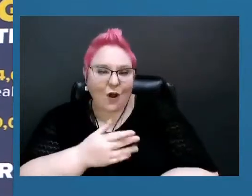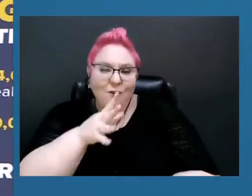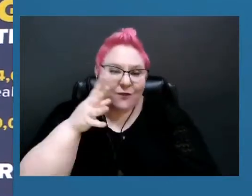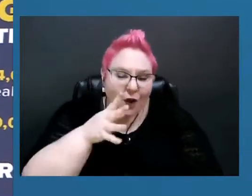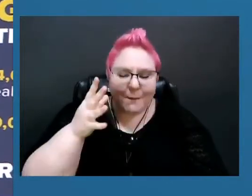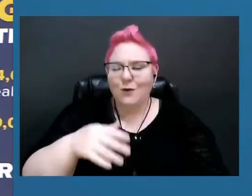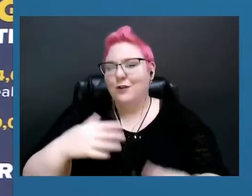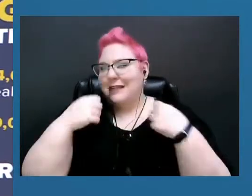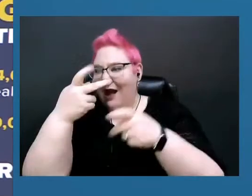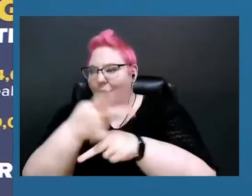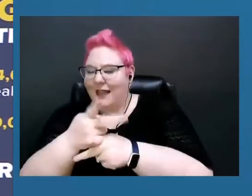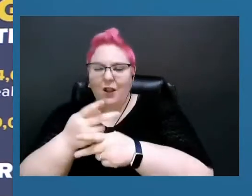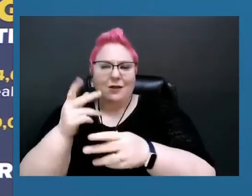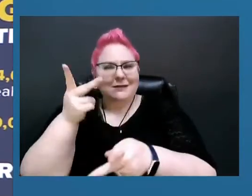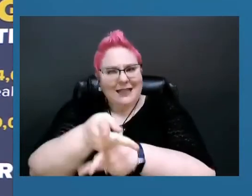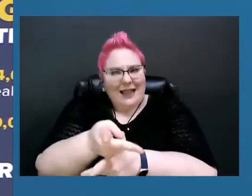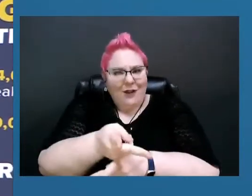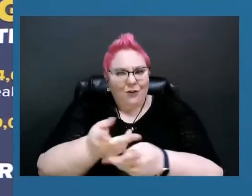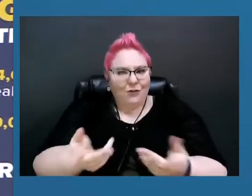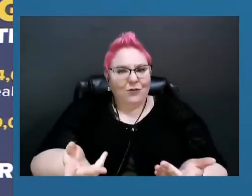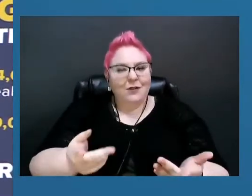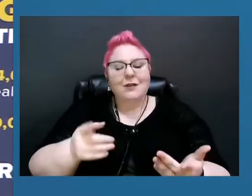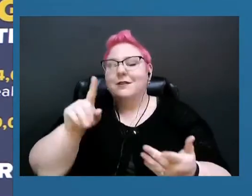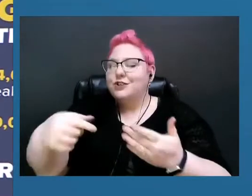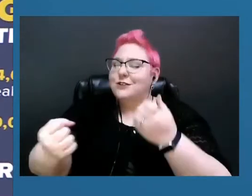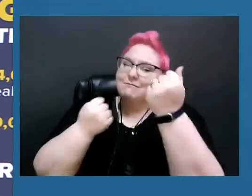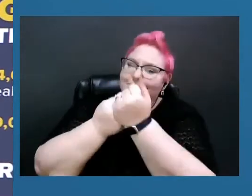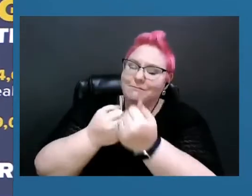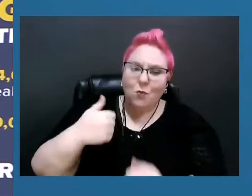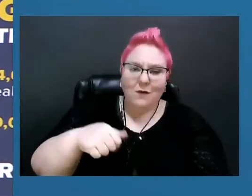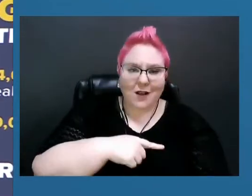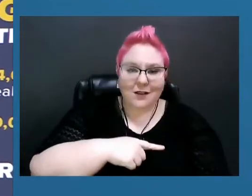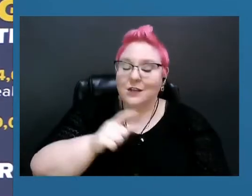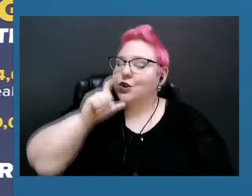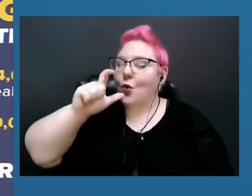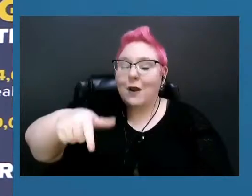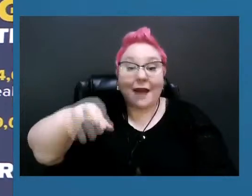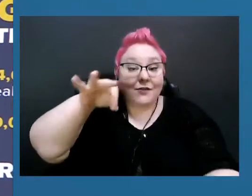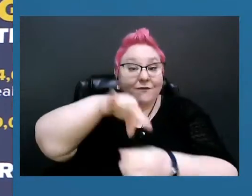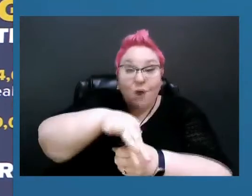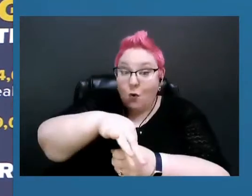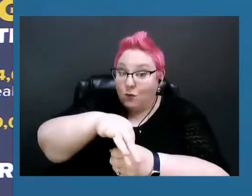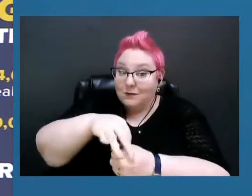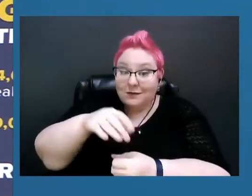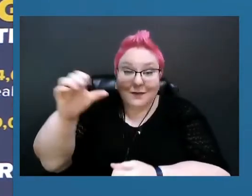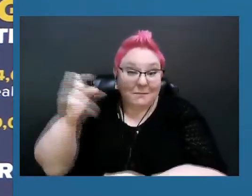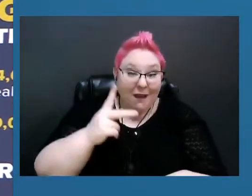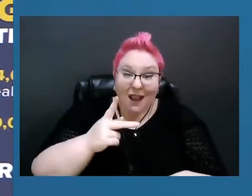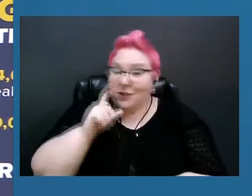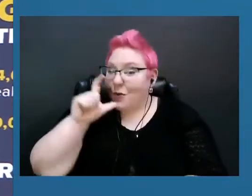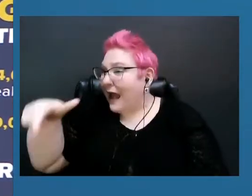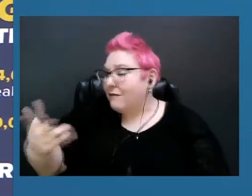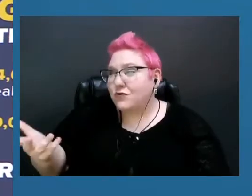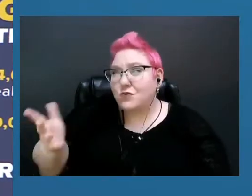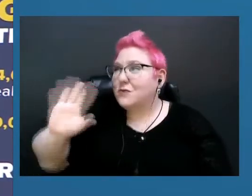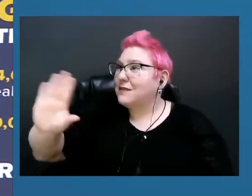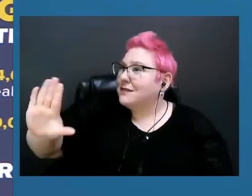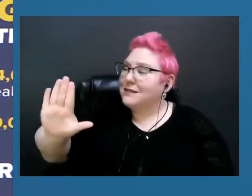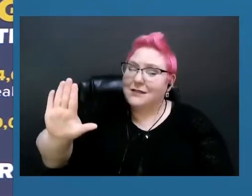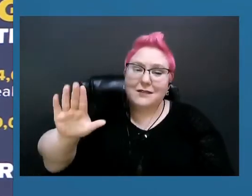care. Just be on our side. And you don't have to vote for this when it comes back. You don't have to. No one's making you do